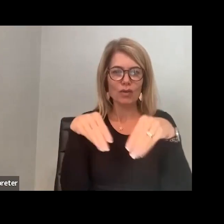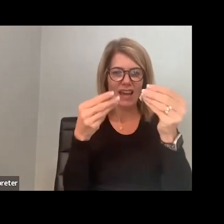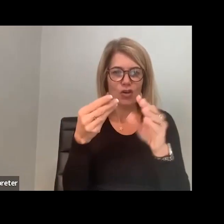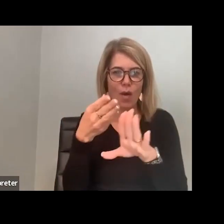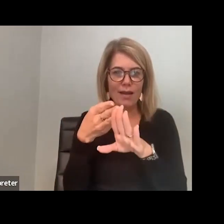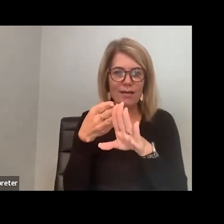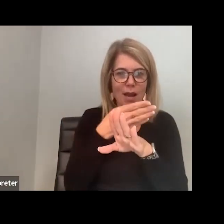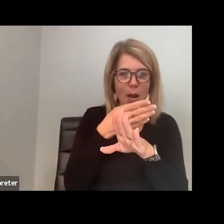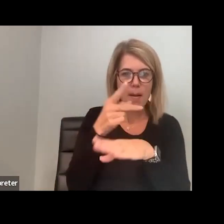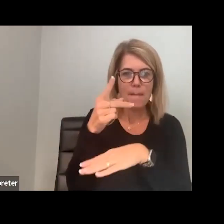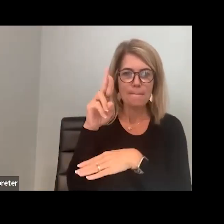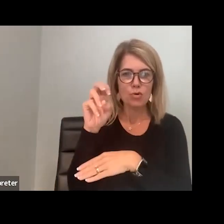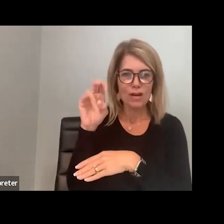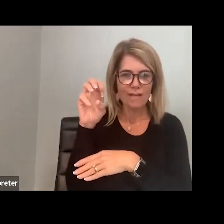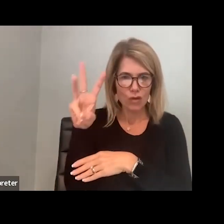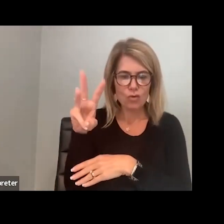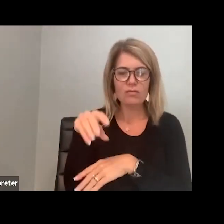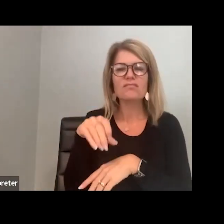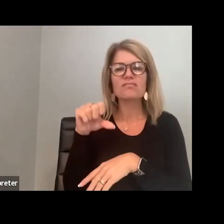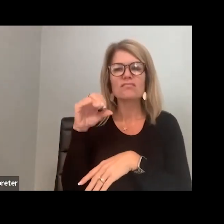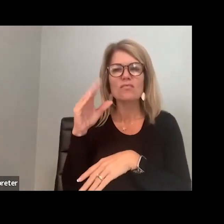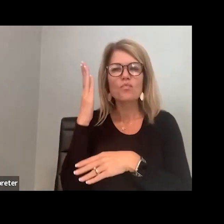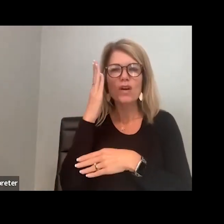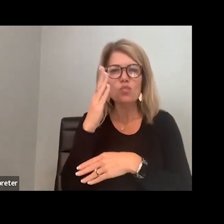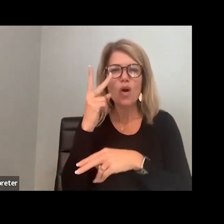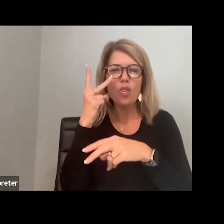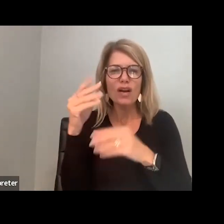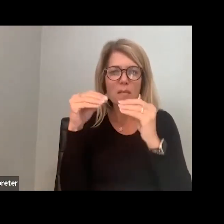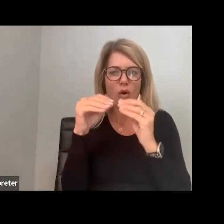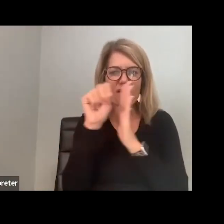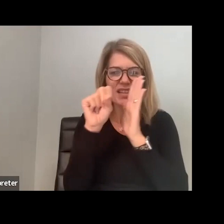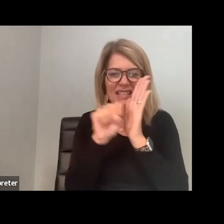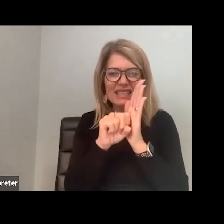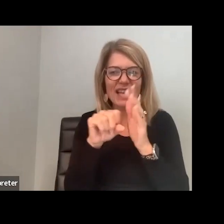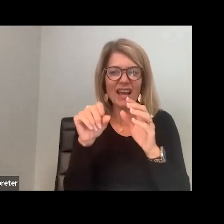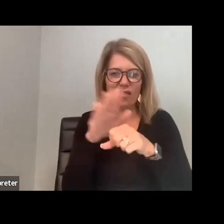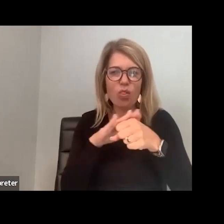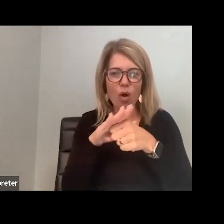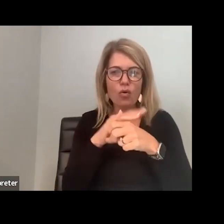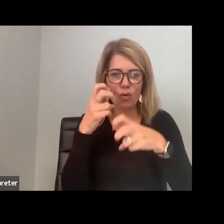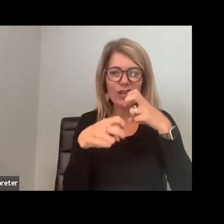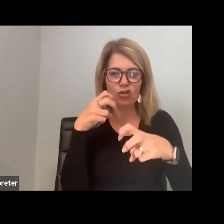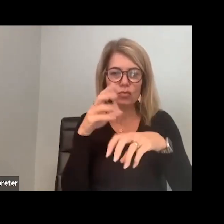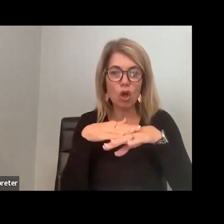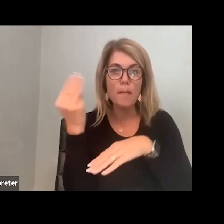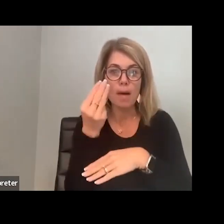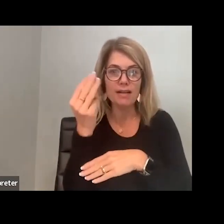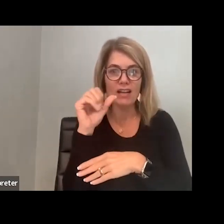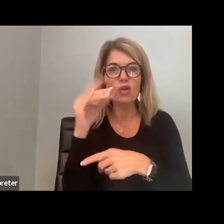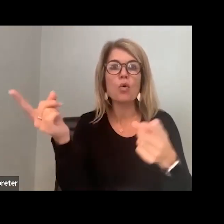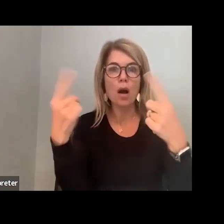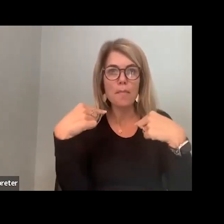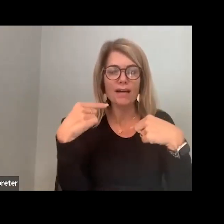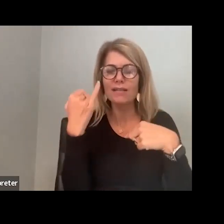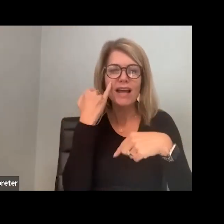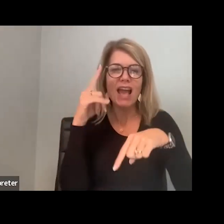we are going to be looking at some of the more local issues on Monday. So tune in for that. And if you can't make it, it